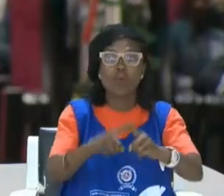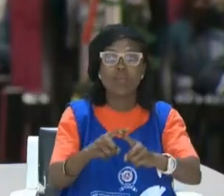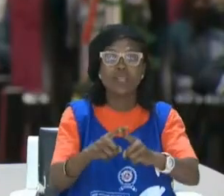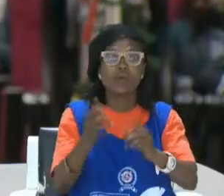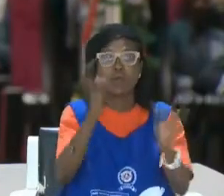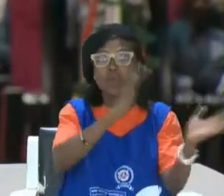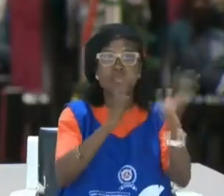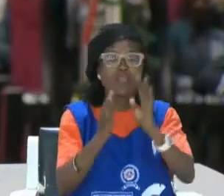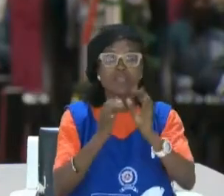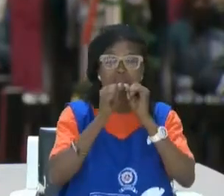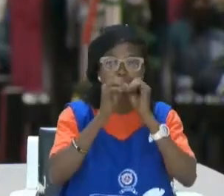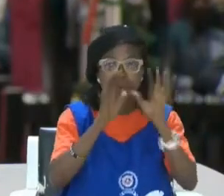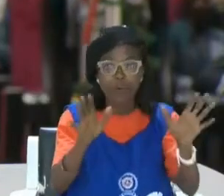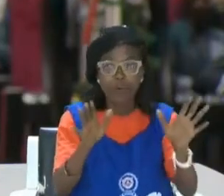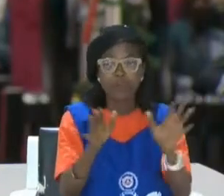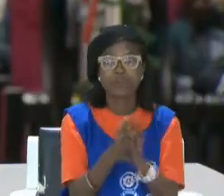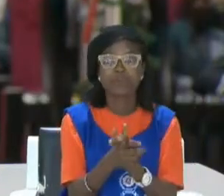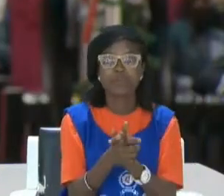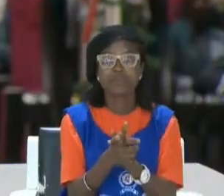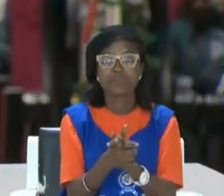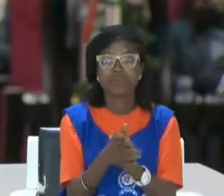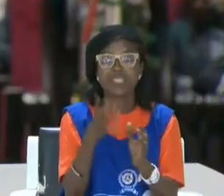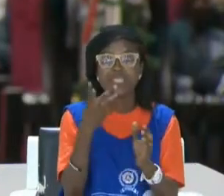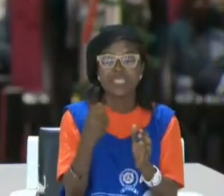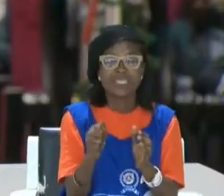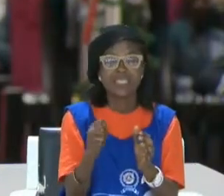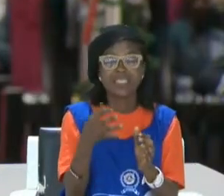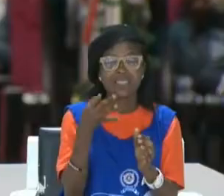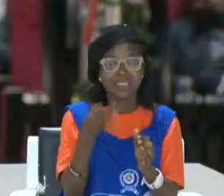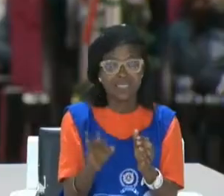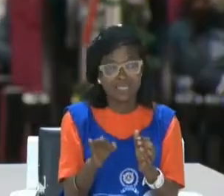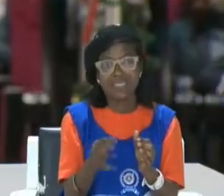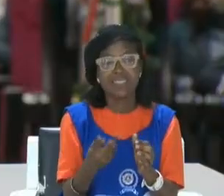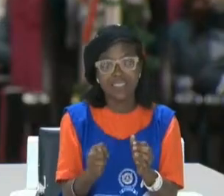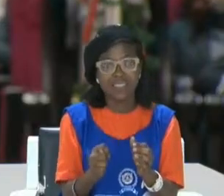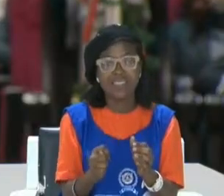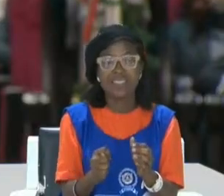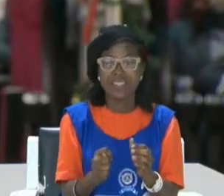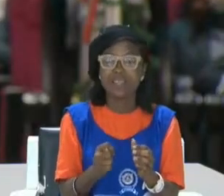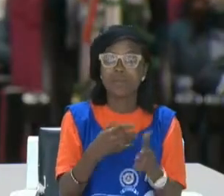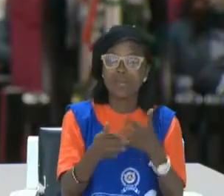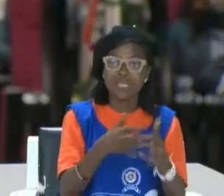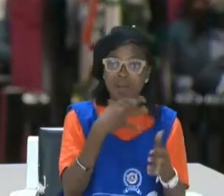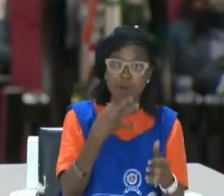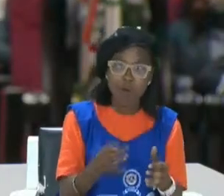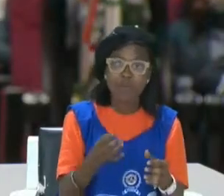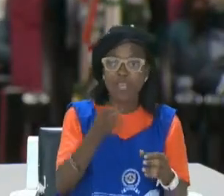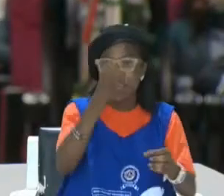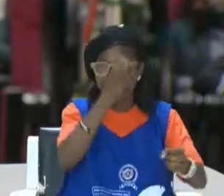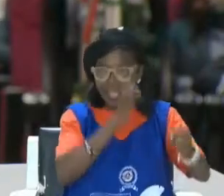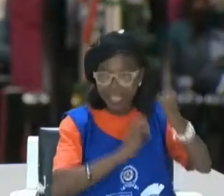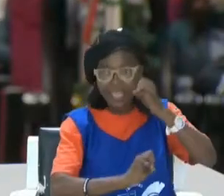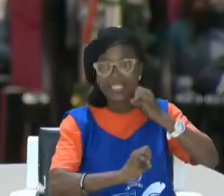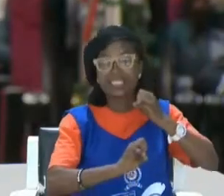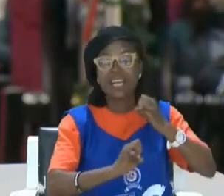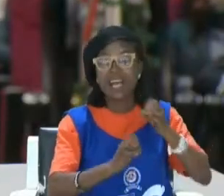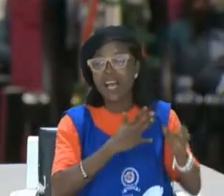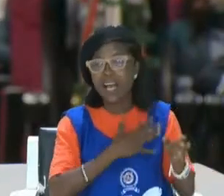blows. In the case of Elijah versus Elisha that we mentioned earlier on,